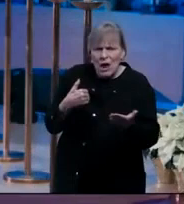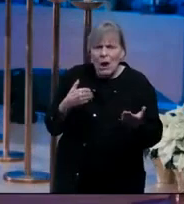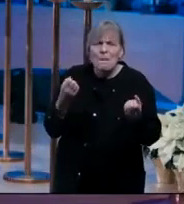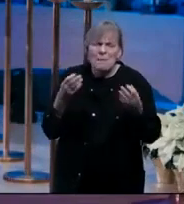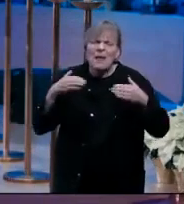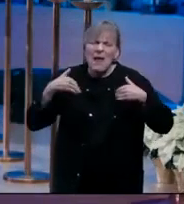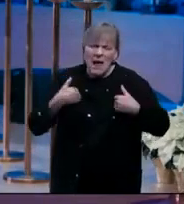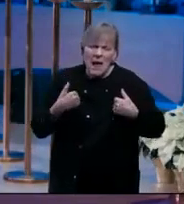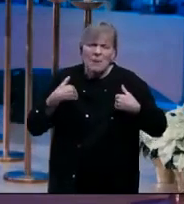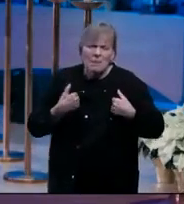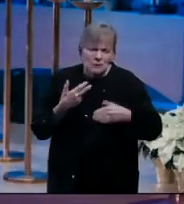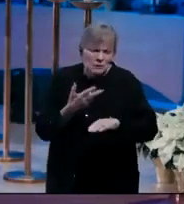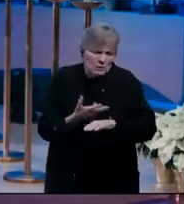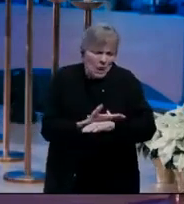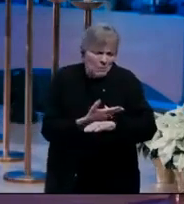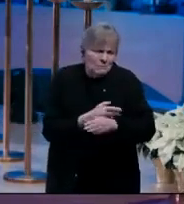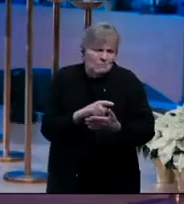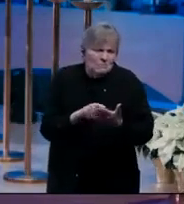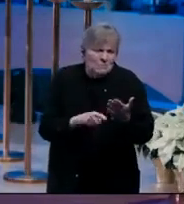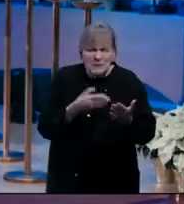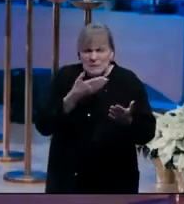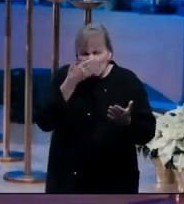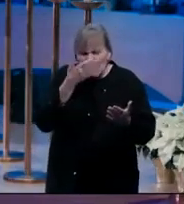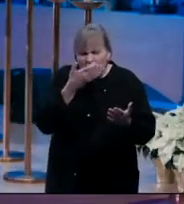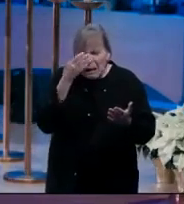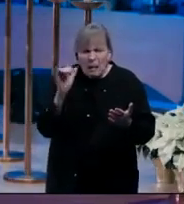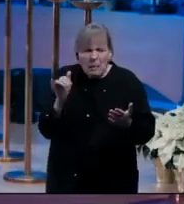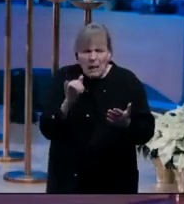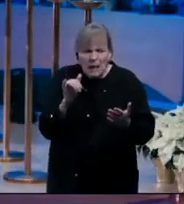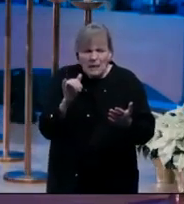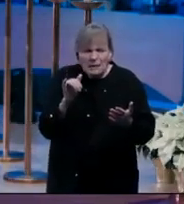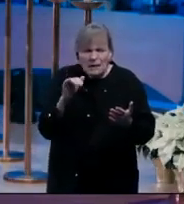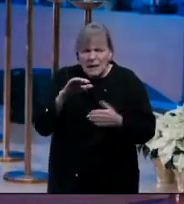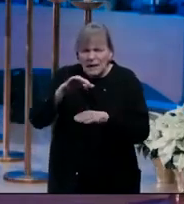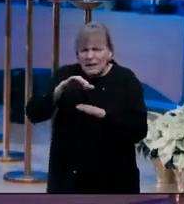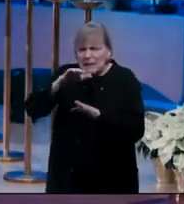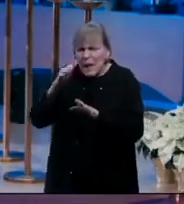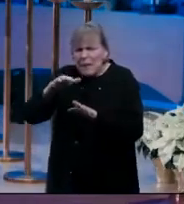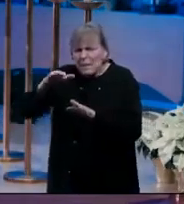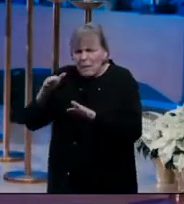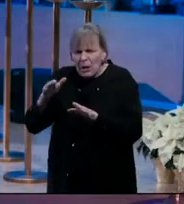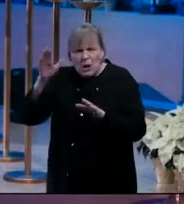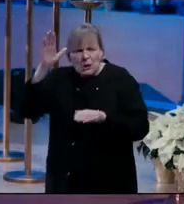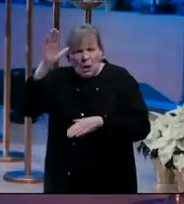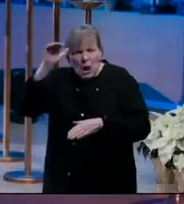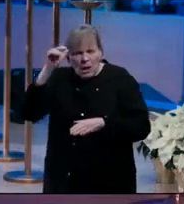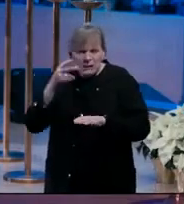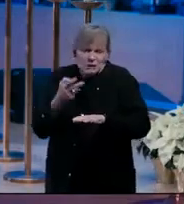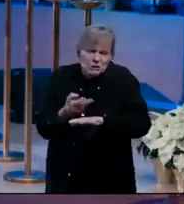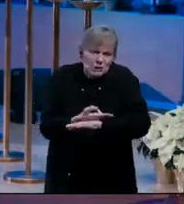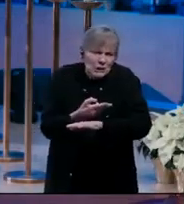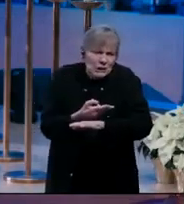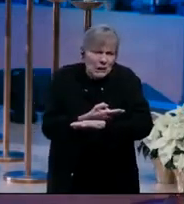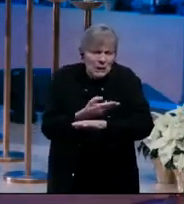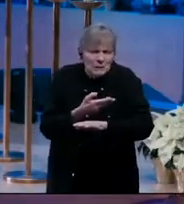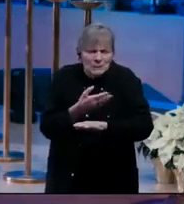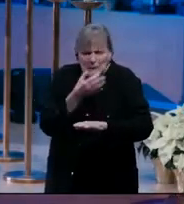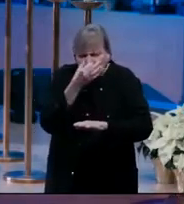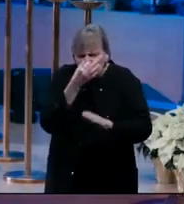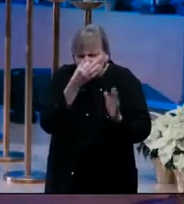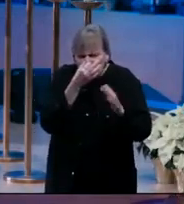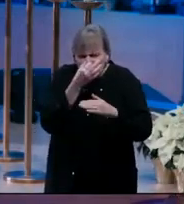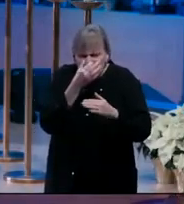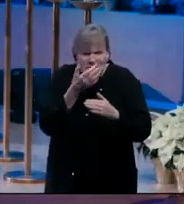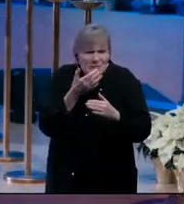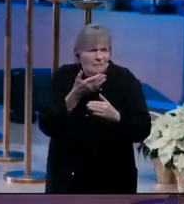lots of animals, lots of shepherds and all of that. And so it smelled like camels and donkeys and sheep and the sewage that, you know,